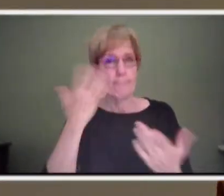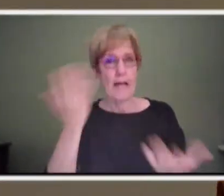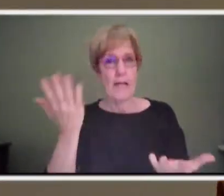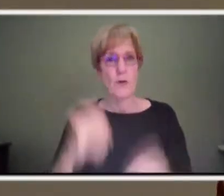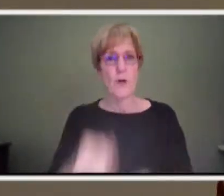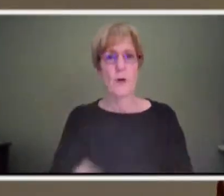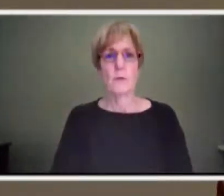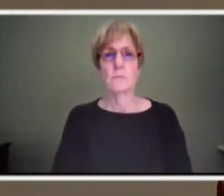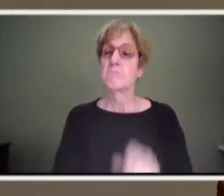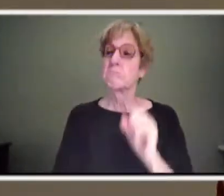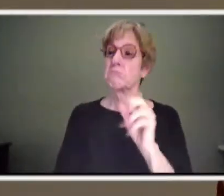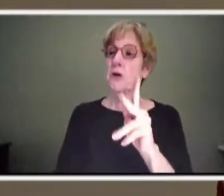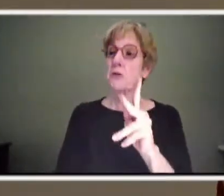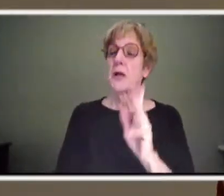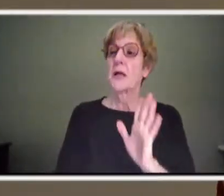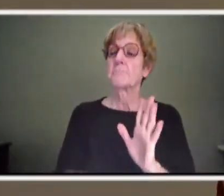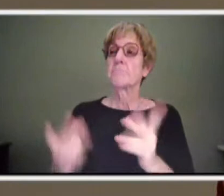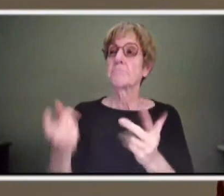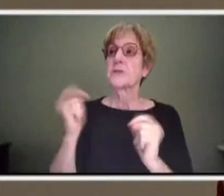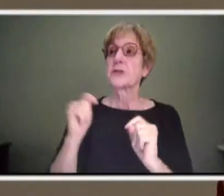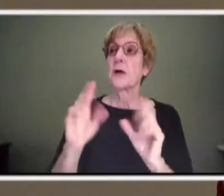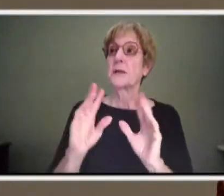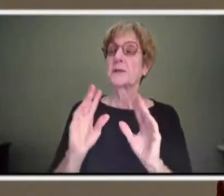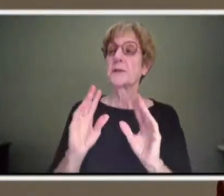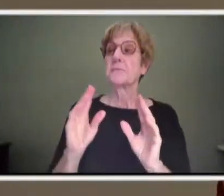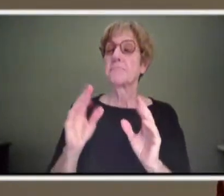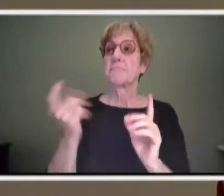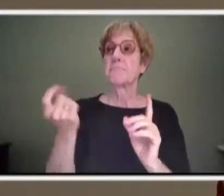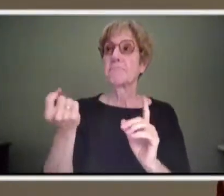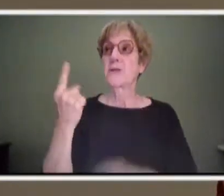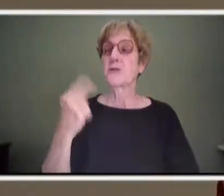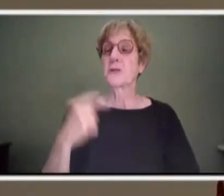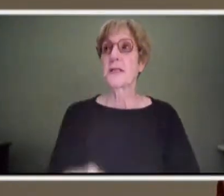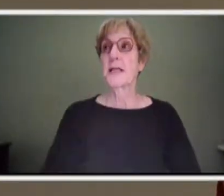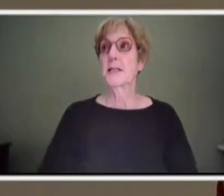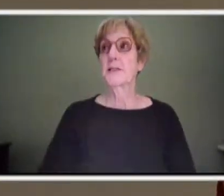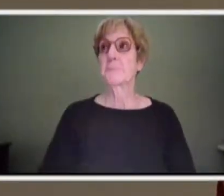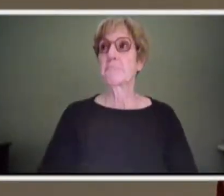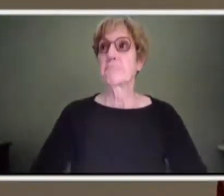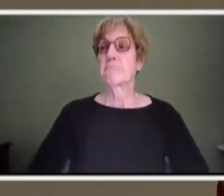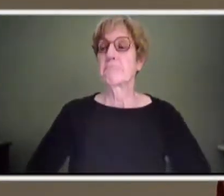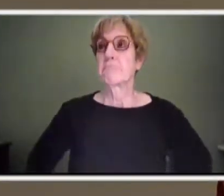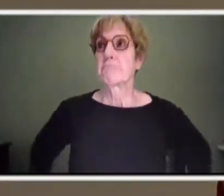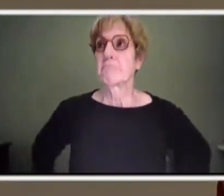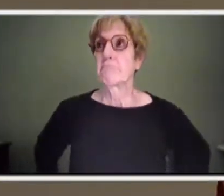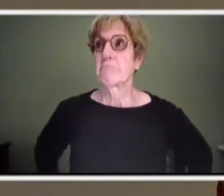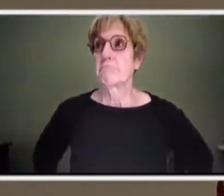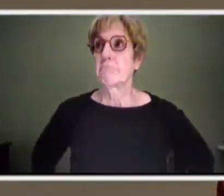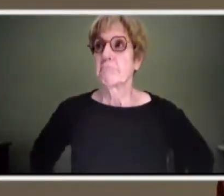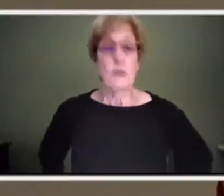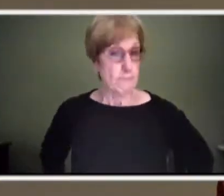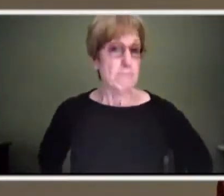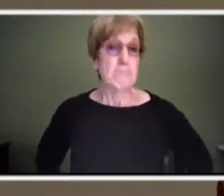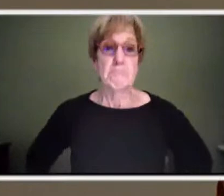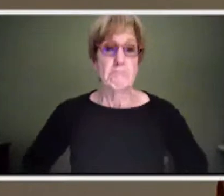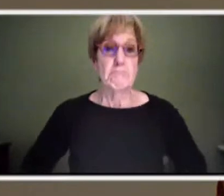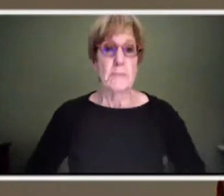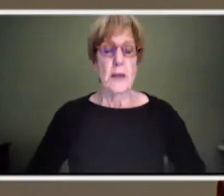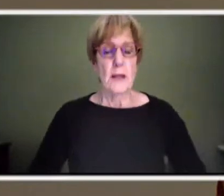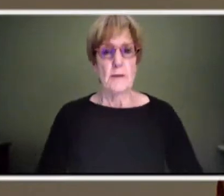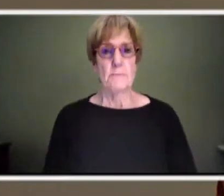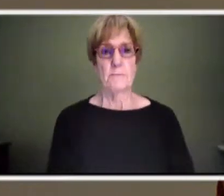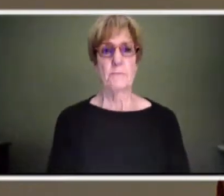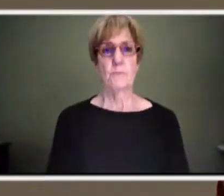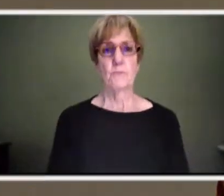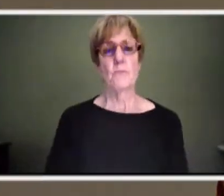I'm just trying to understand the, you know, the position or the. Yeah, for sure. Okay. All